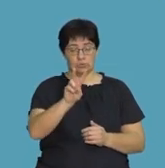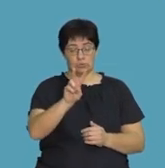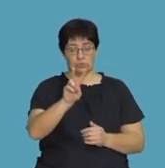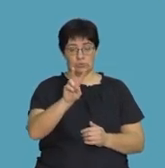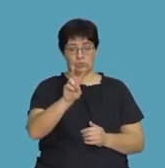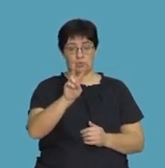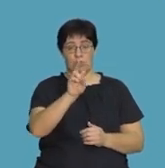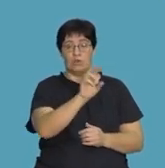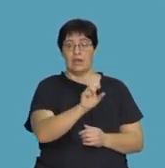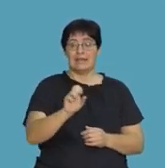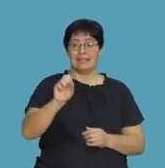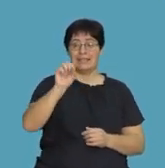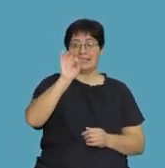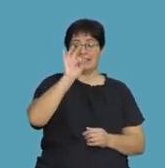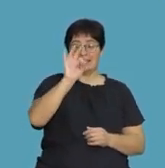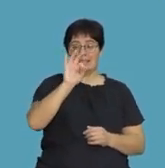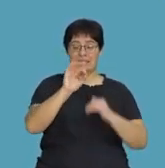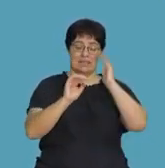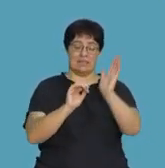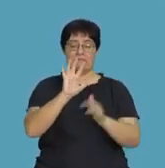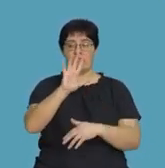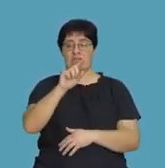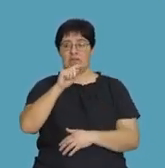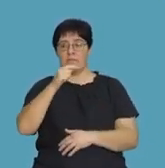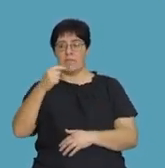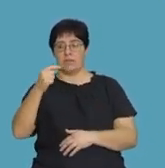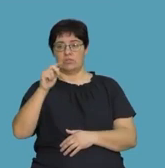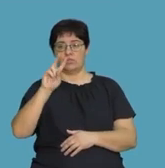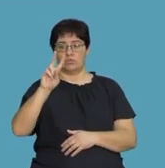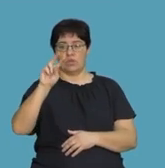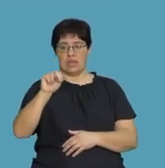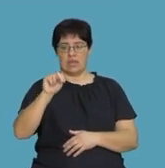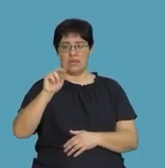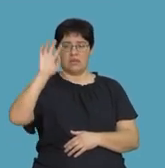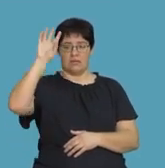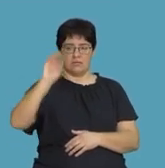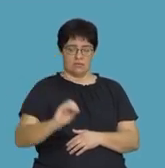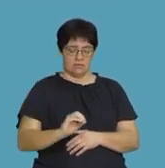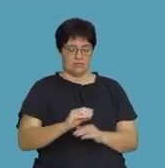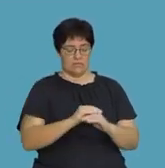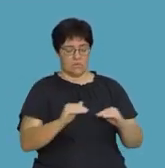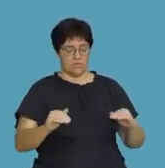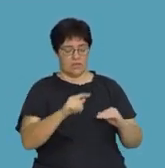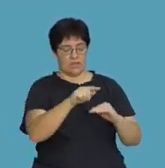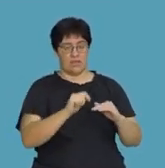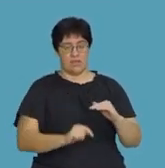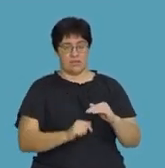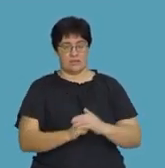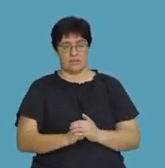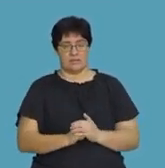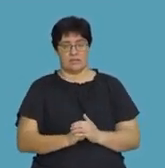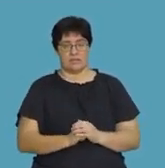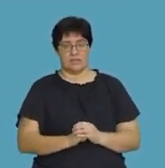the exponent of 3 into 5 minus 2n. All of this